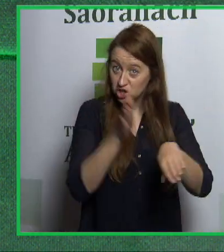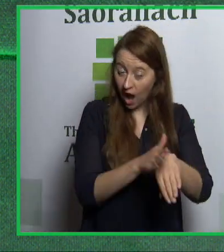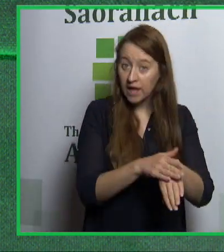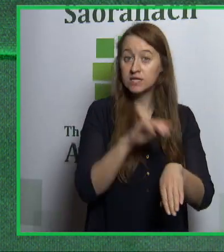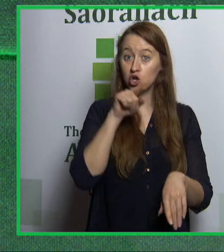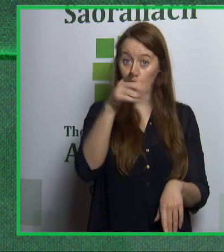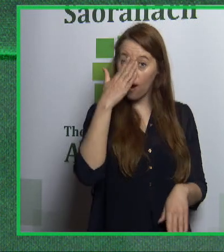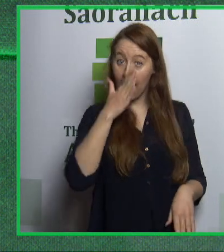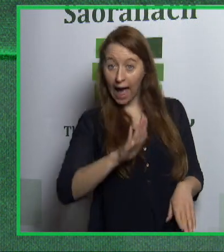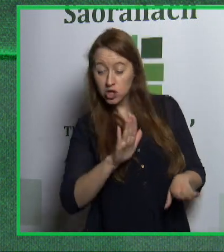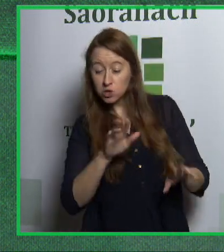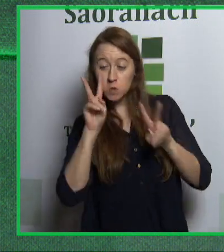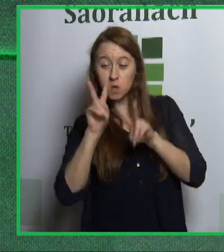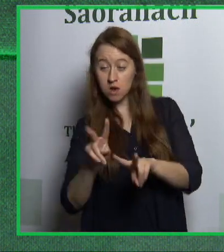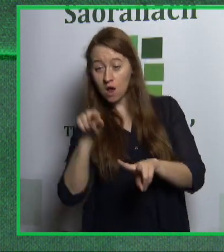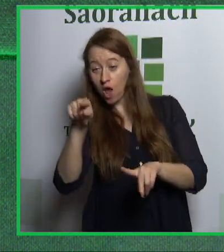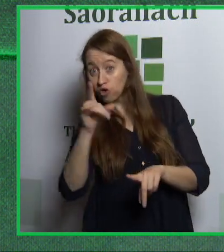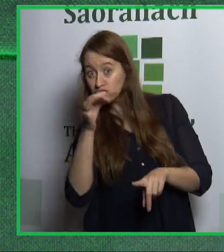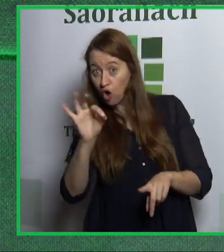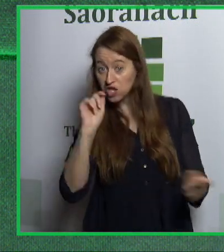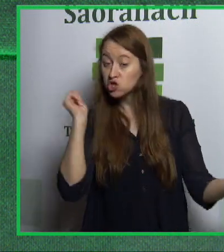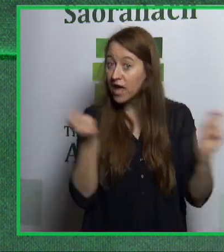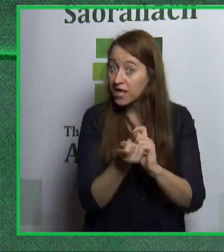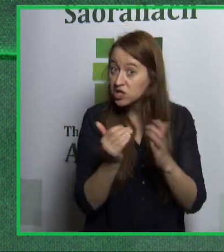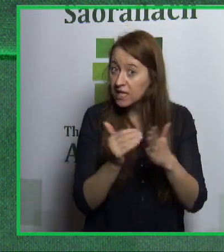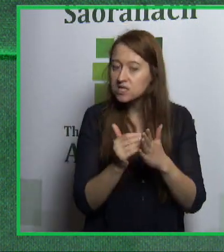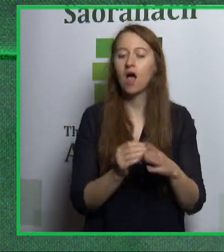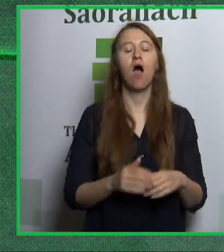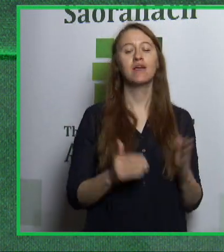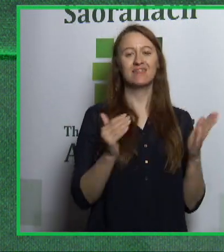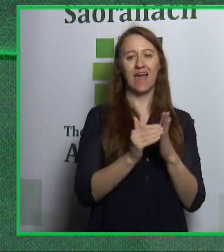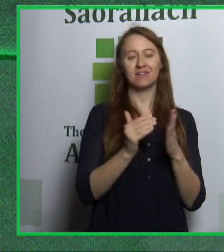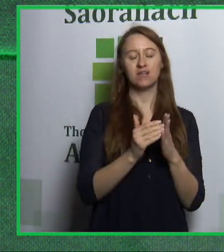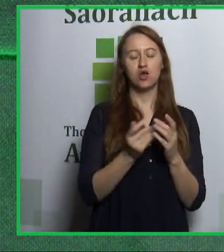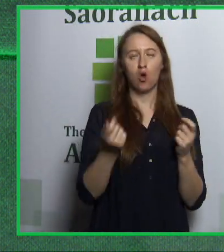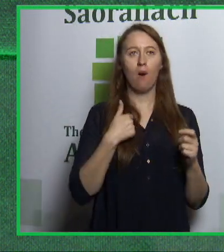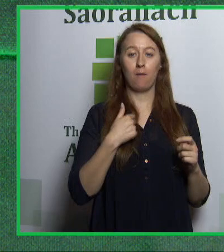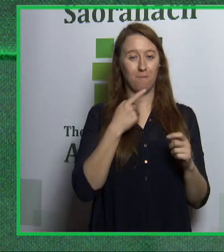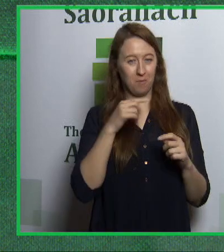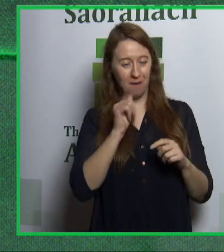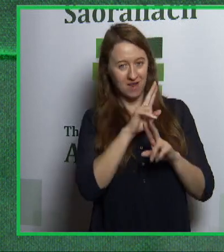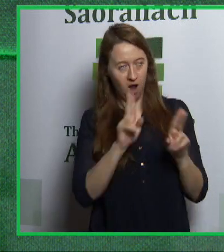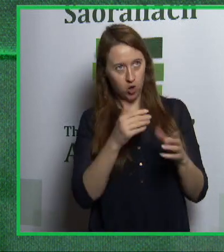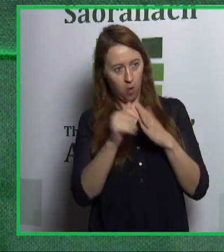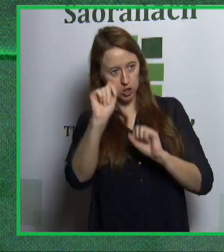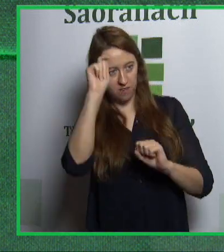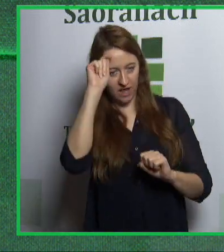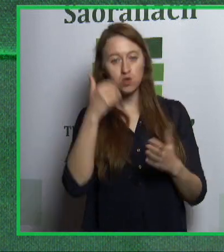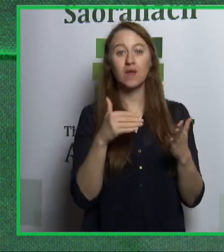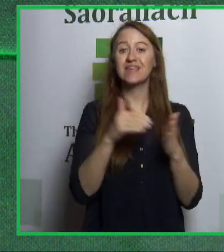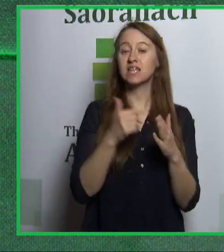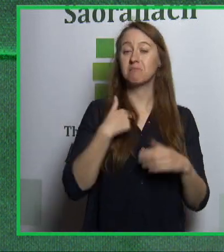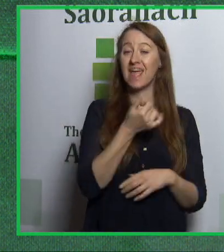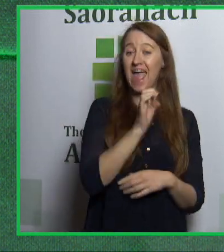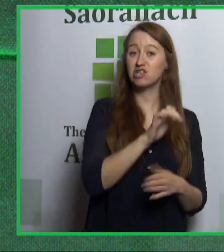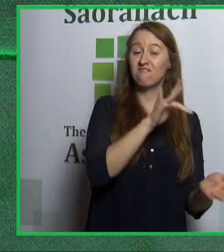think. Why is that? When I was 15, my first experience with drugs was, some people that I know used them, and now